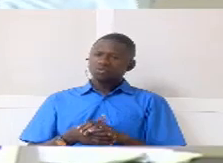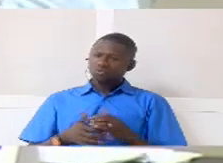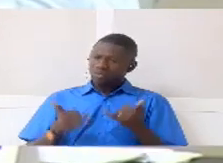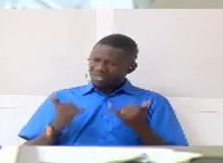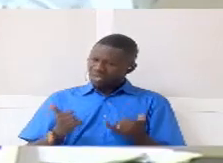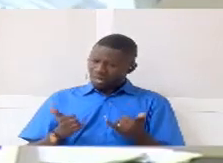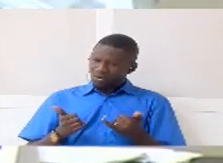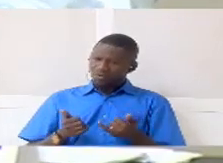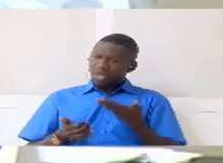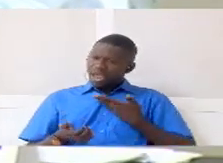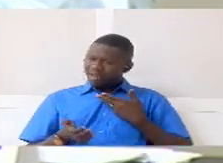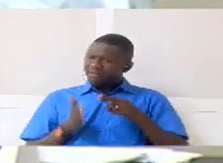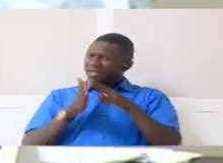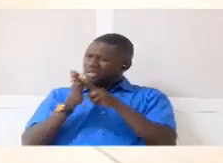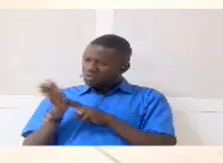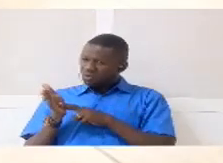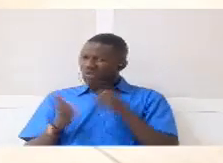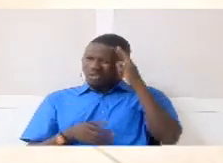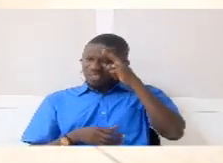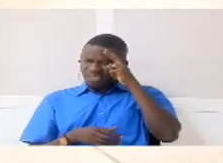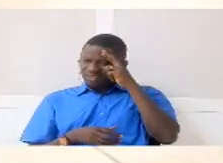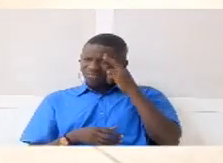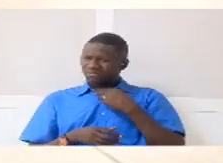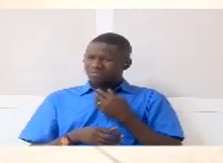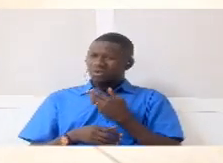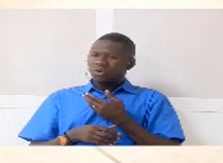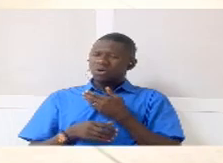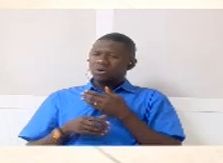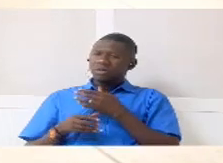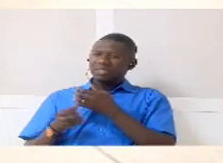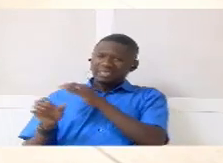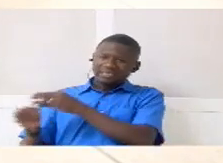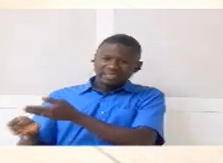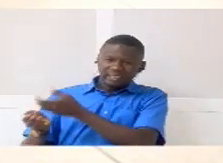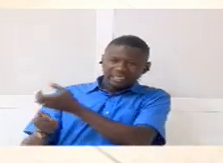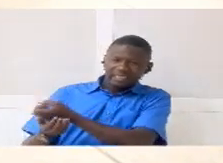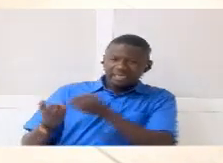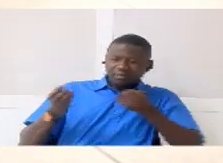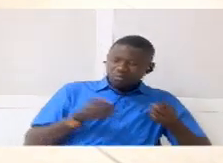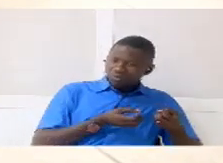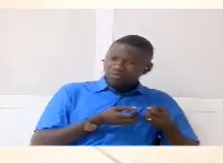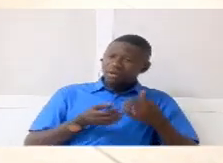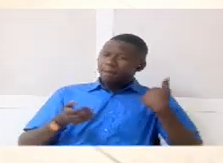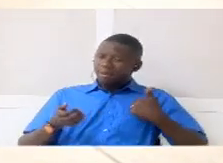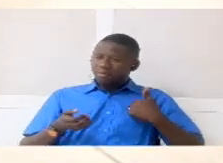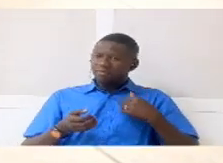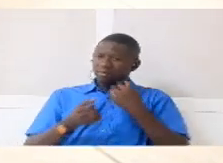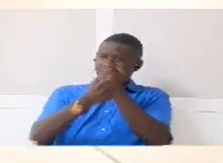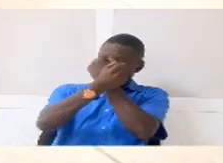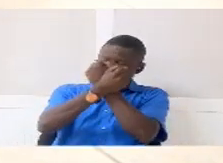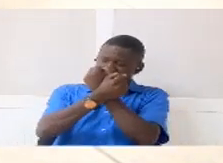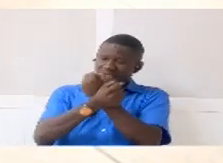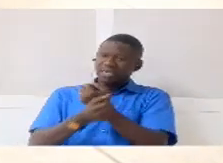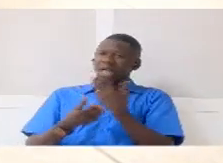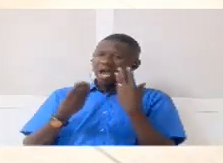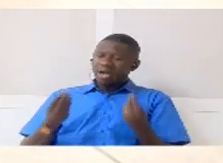Fodun sarto bi jele bang e kamolu fintindi dali sarto lu menu la ke fintindi kasoko sarto bi jele ka to